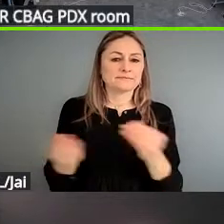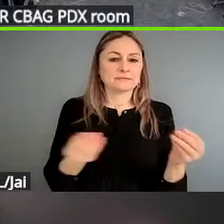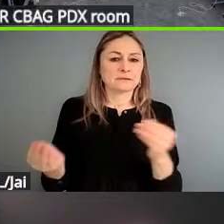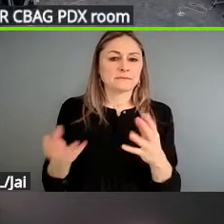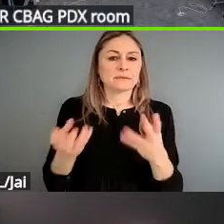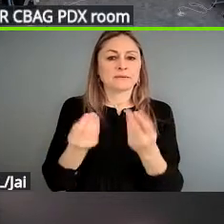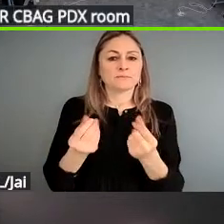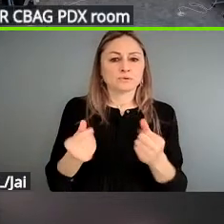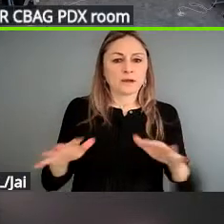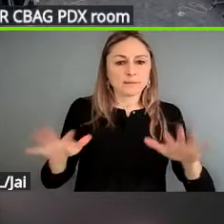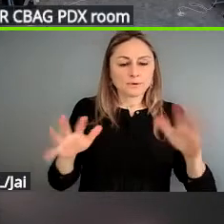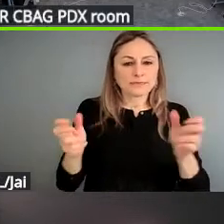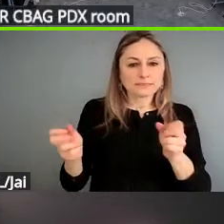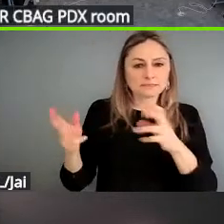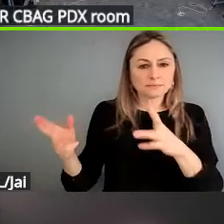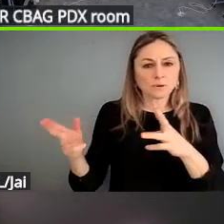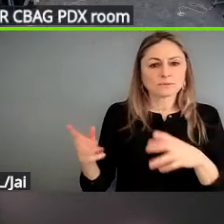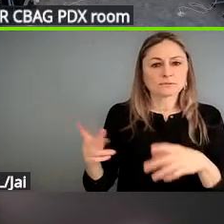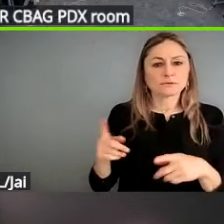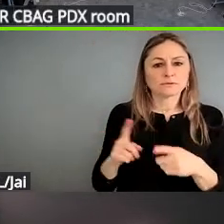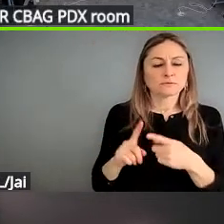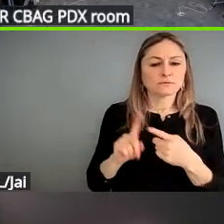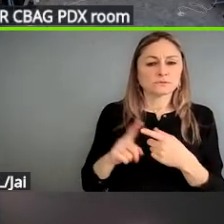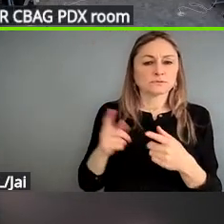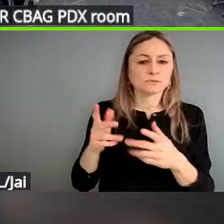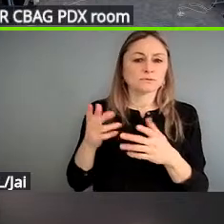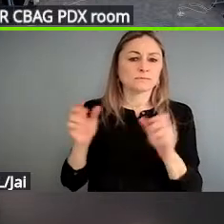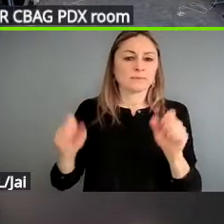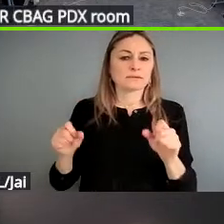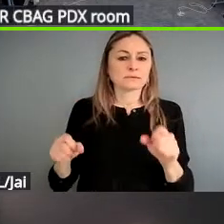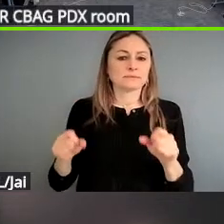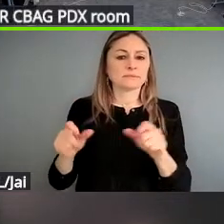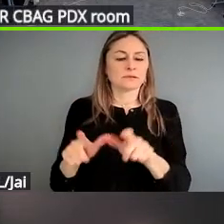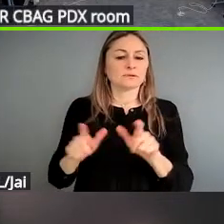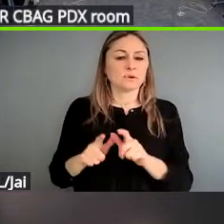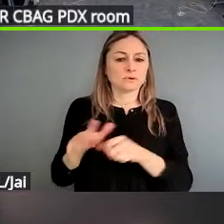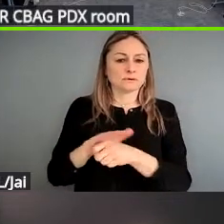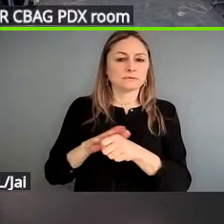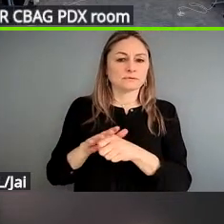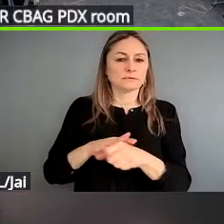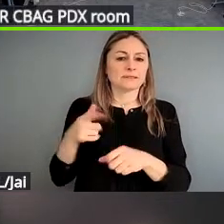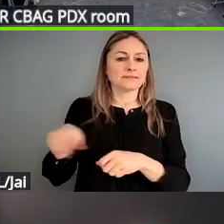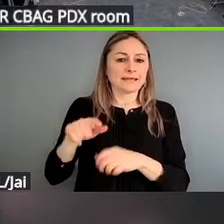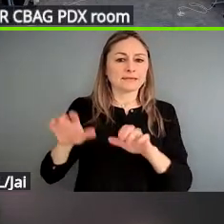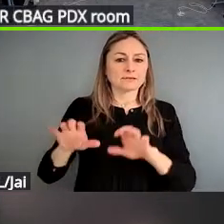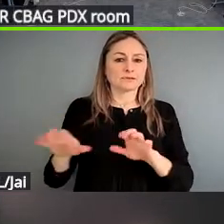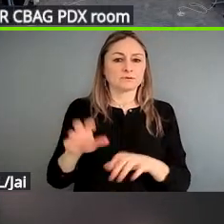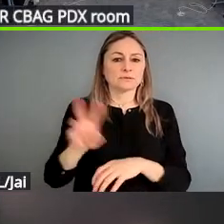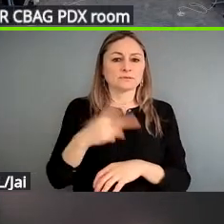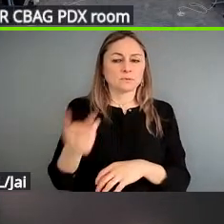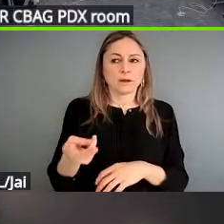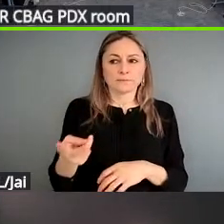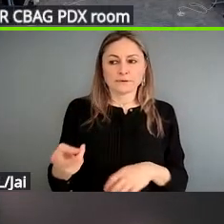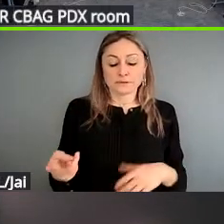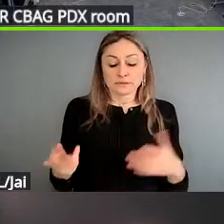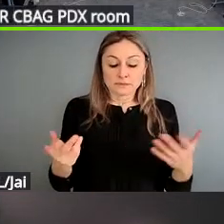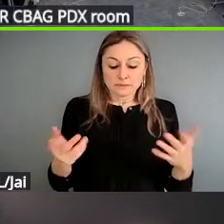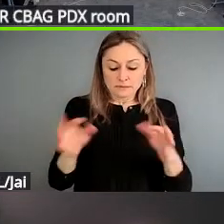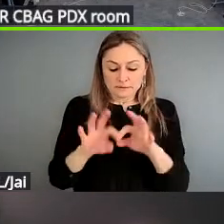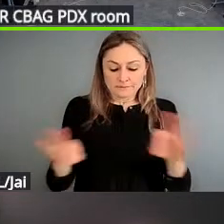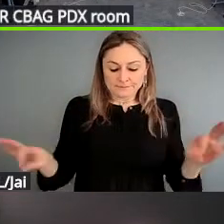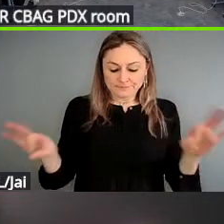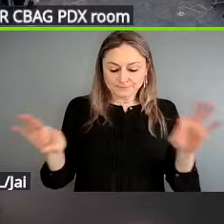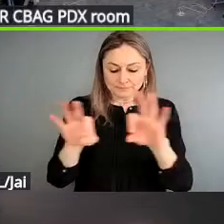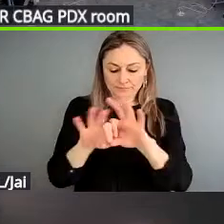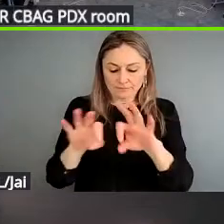property disposal to possibly local jurisdiction who could then do that swap. So important to catalog here and recognize that